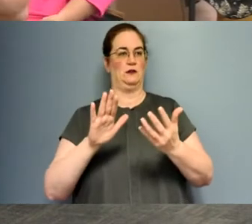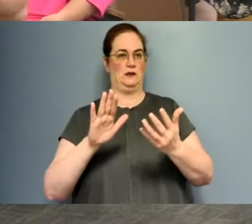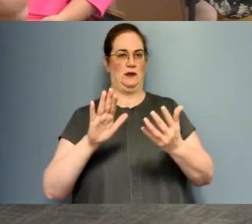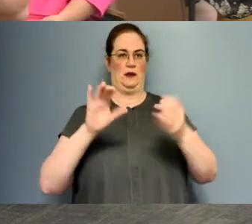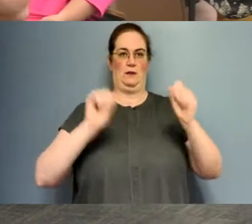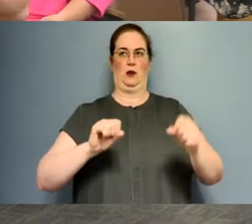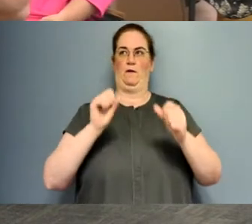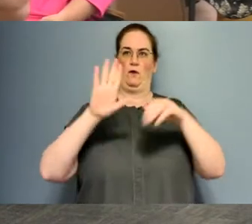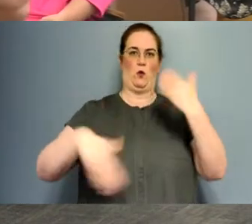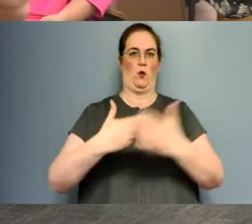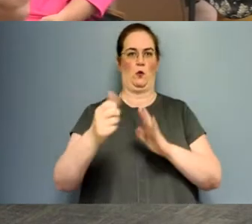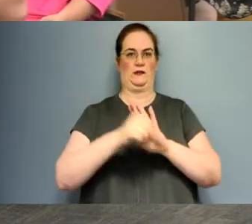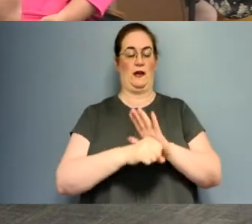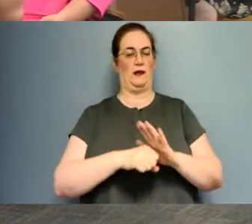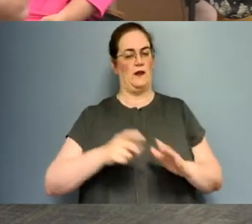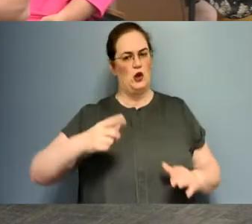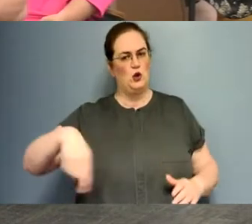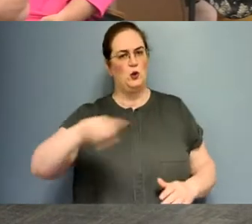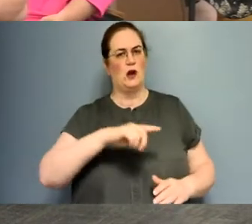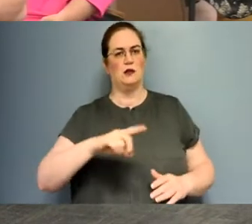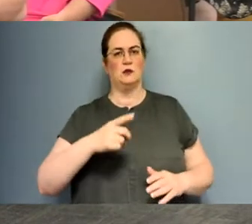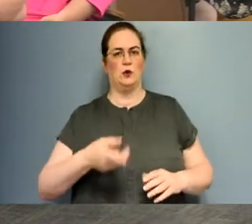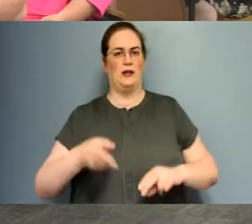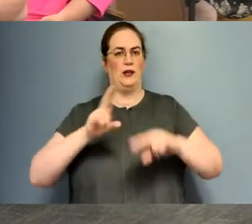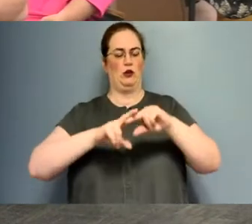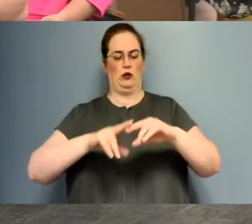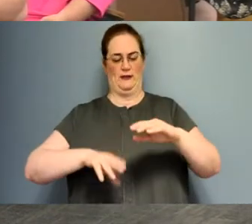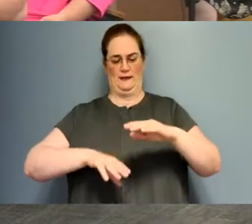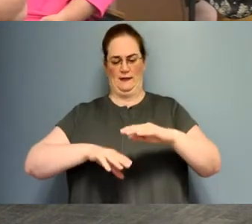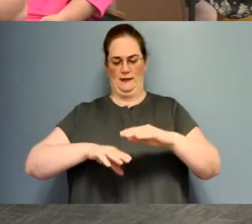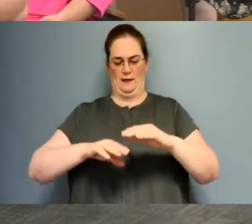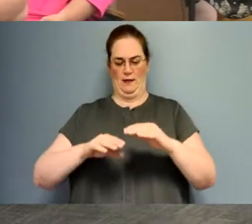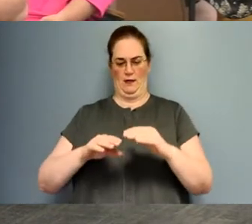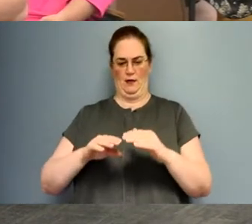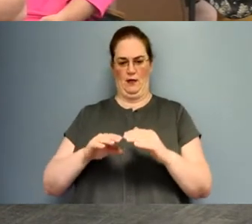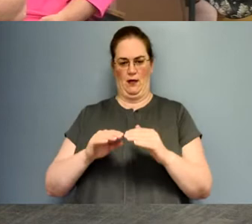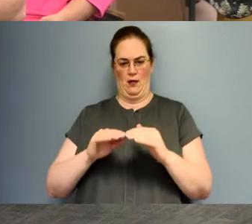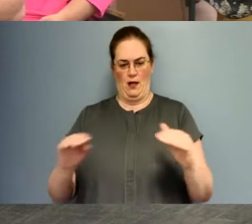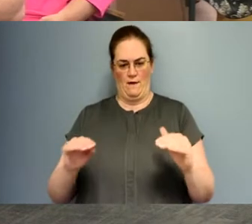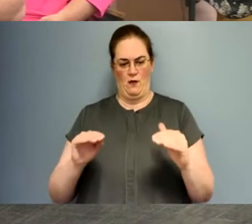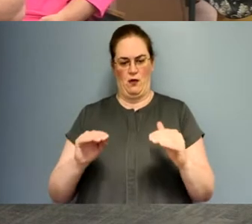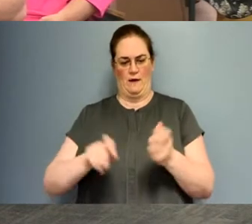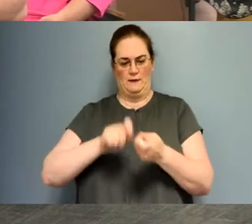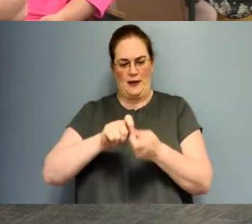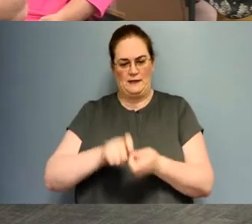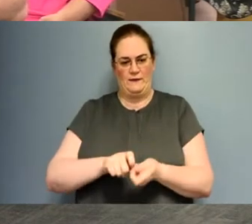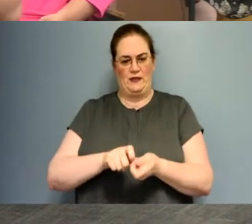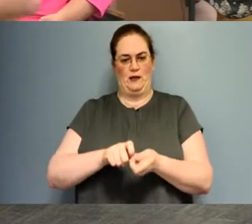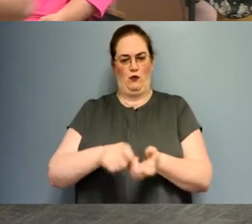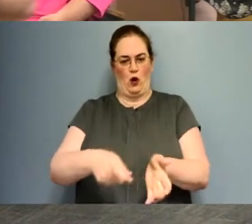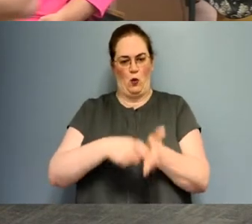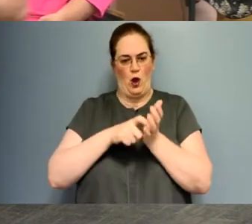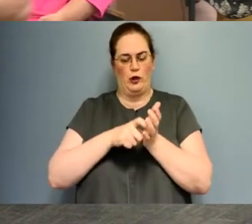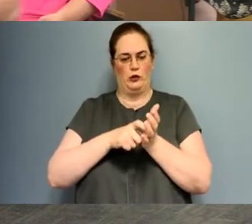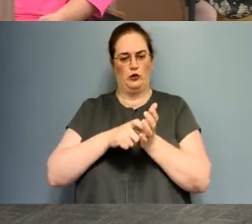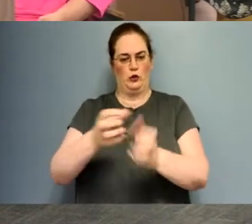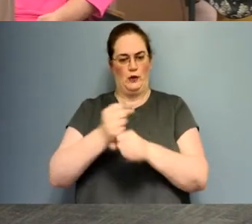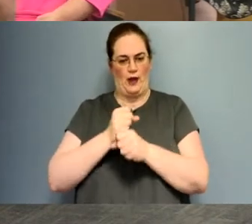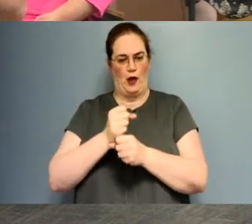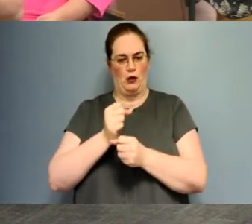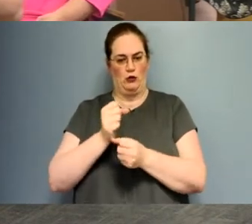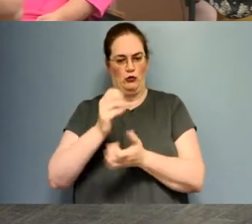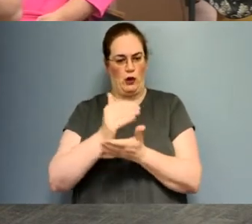you would essentially increase the threshold of specificity that's required for people to get records, reducing transparency